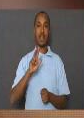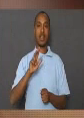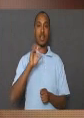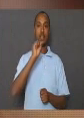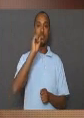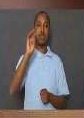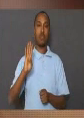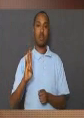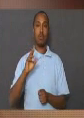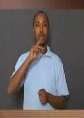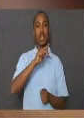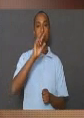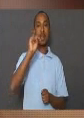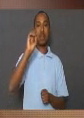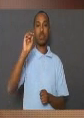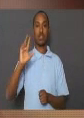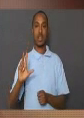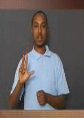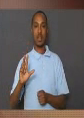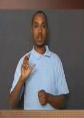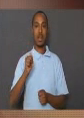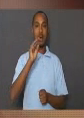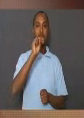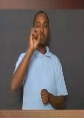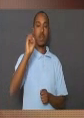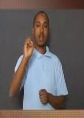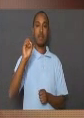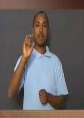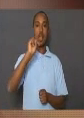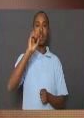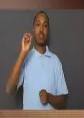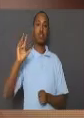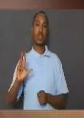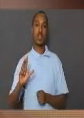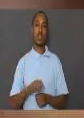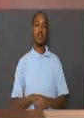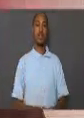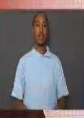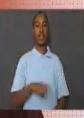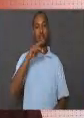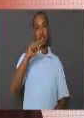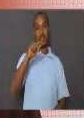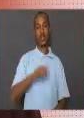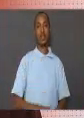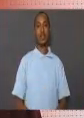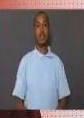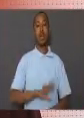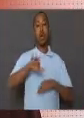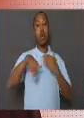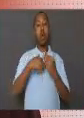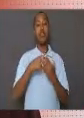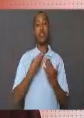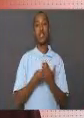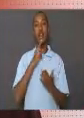nitrate, ammonium nitrate, or diammonium hydrogen phosphate. All of these